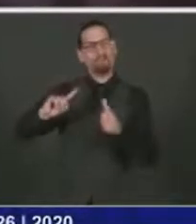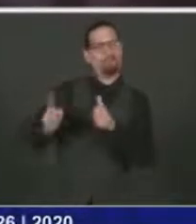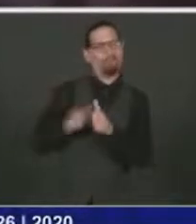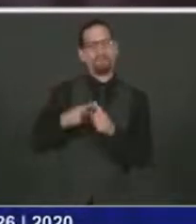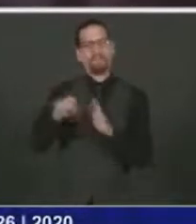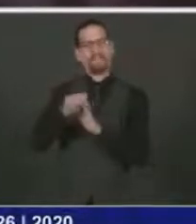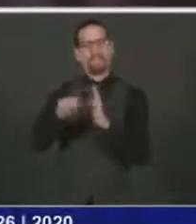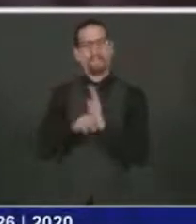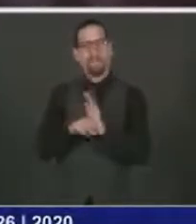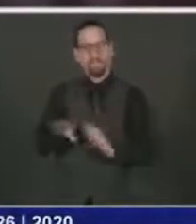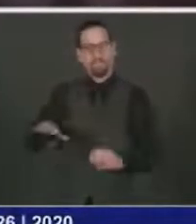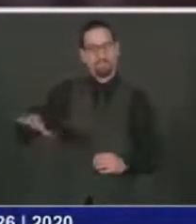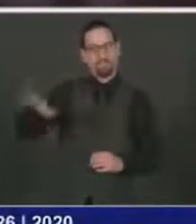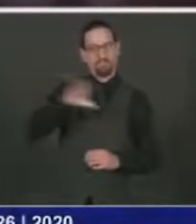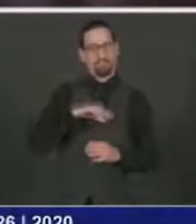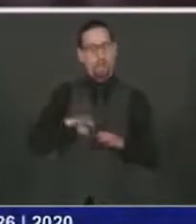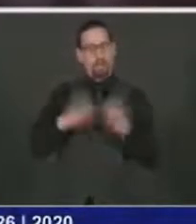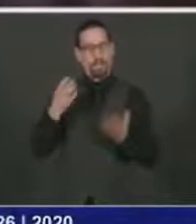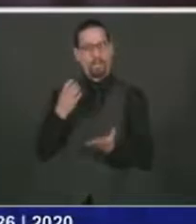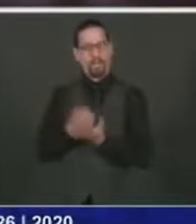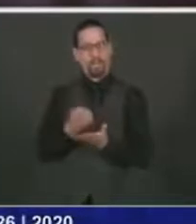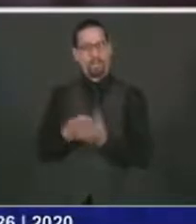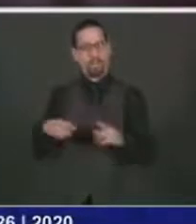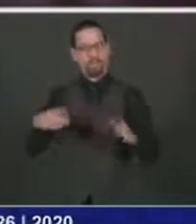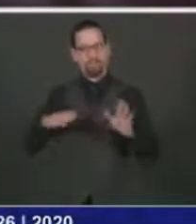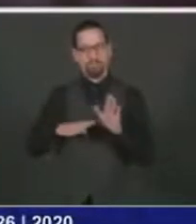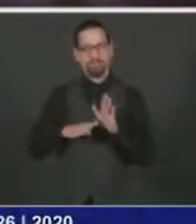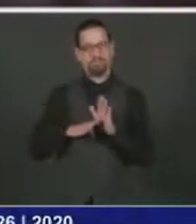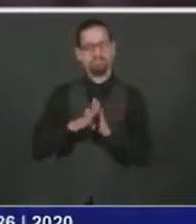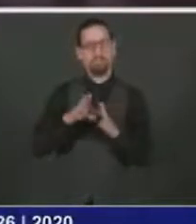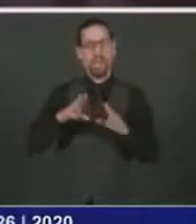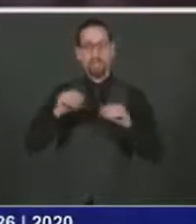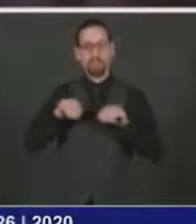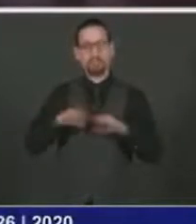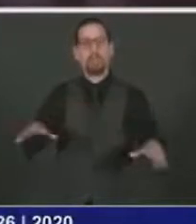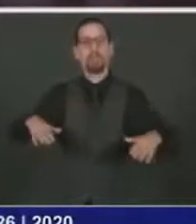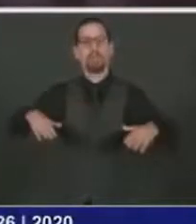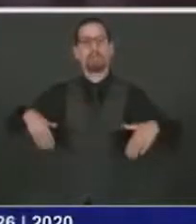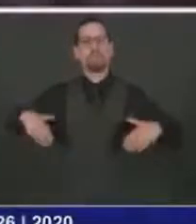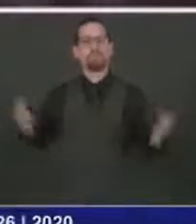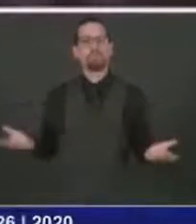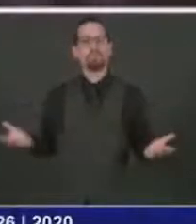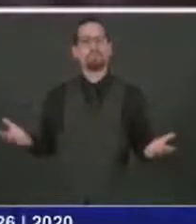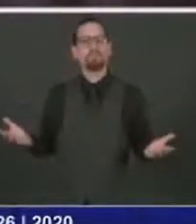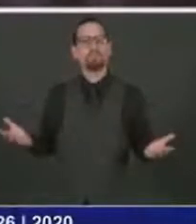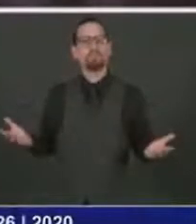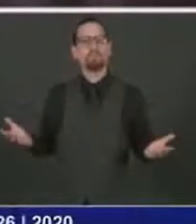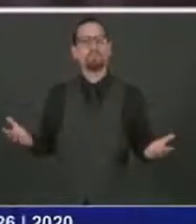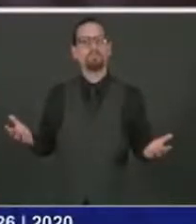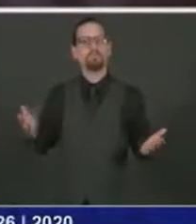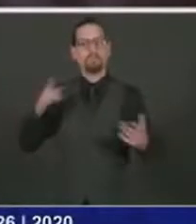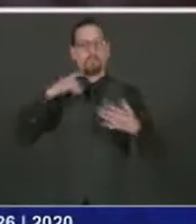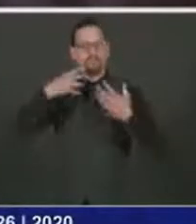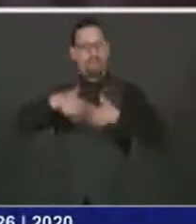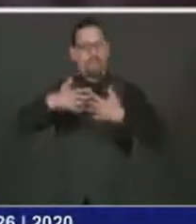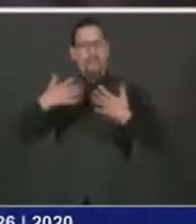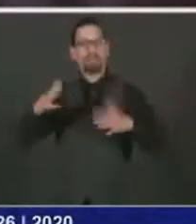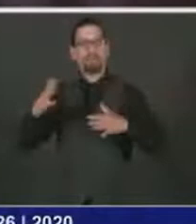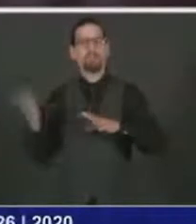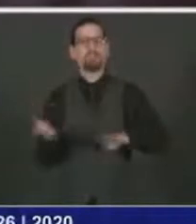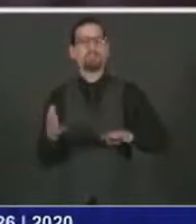economy, and we still haven't seen an outbreak. We never closed down manufacturing, and we haven't had an